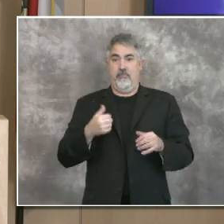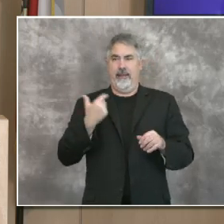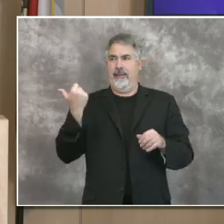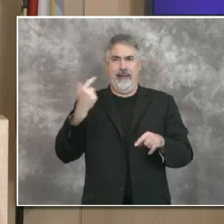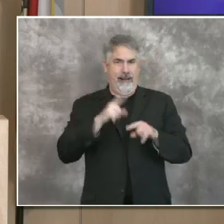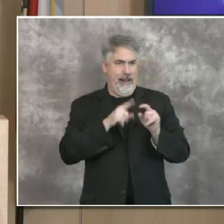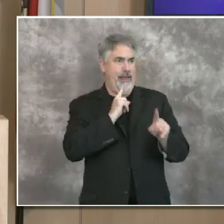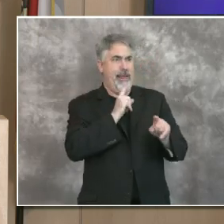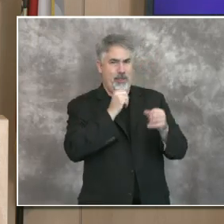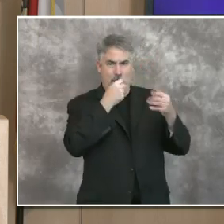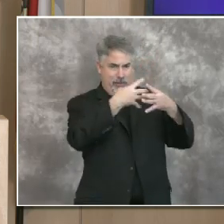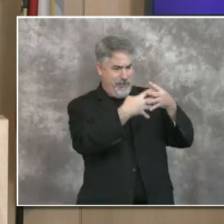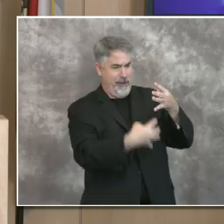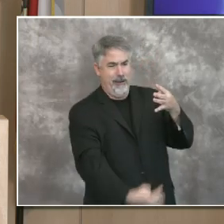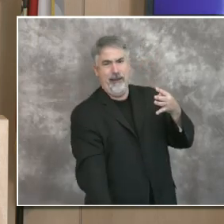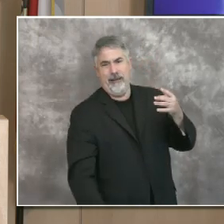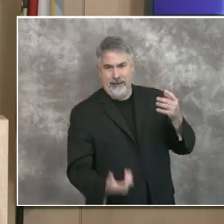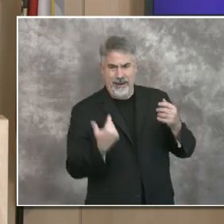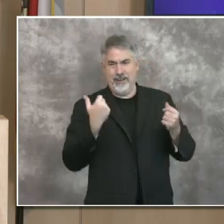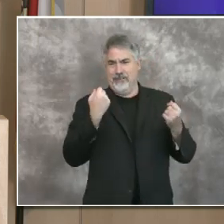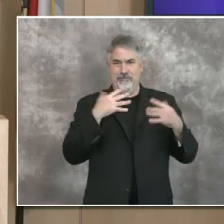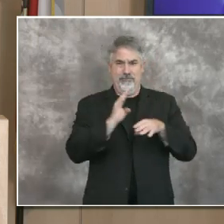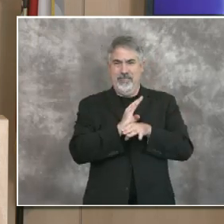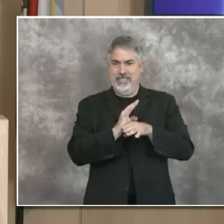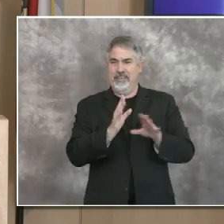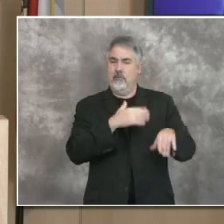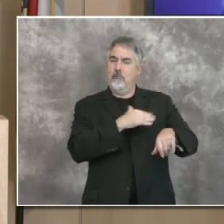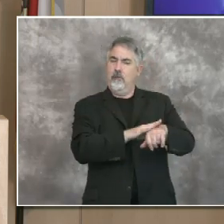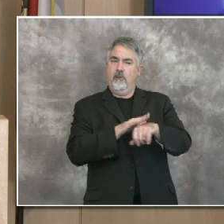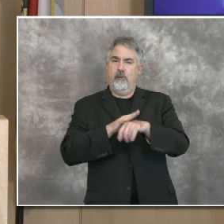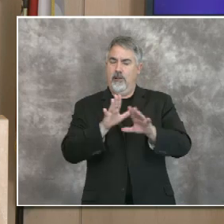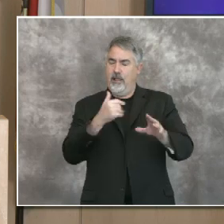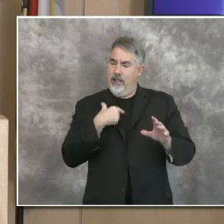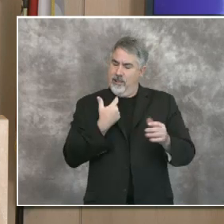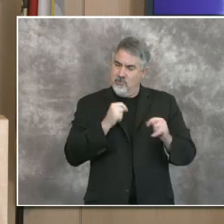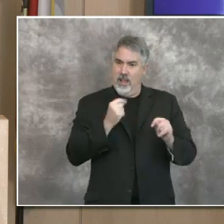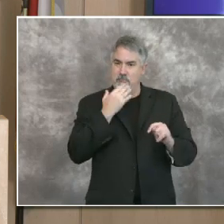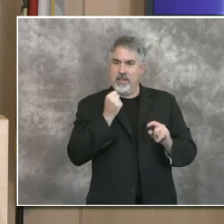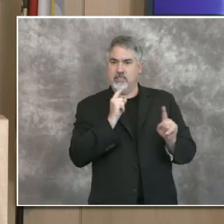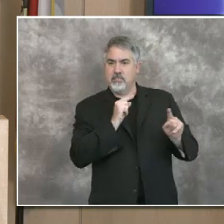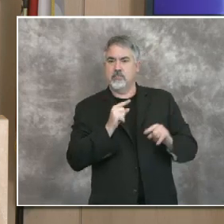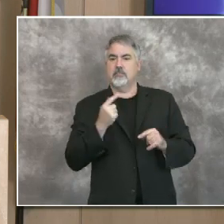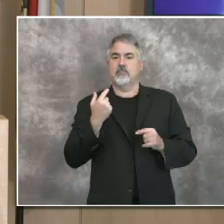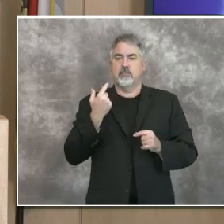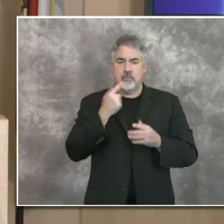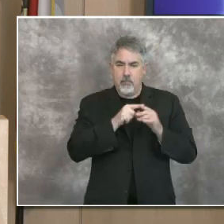those communications, but we are taking a look at them and we will consider